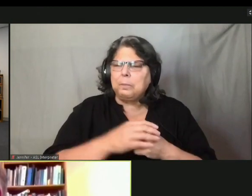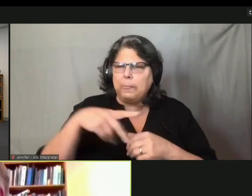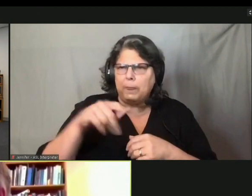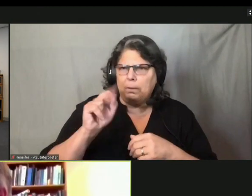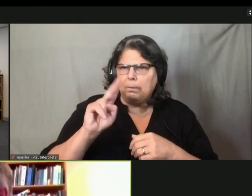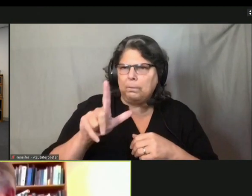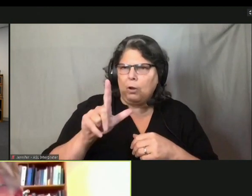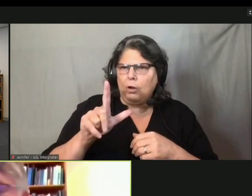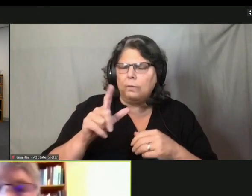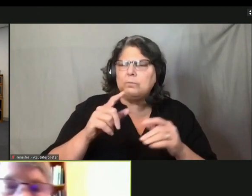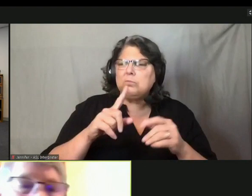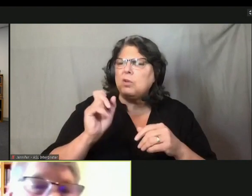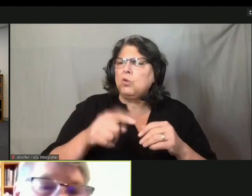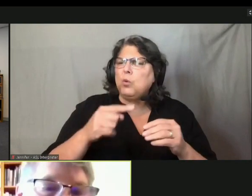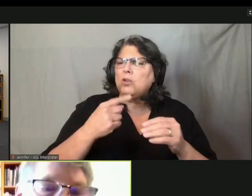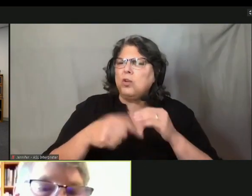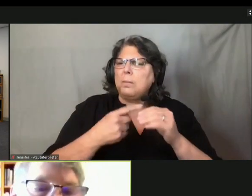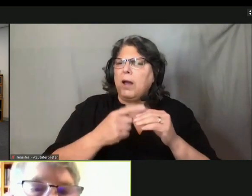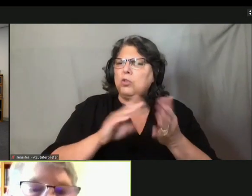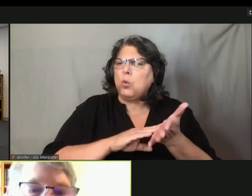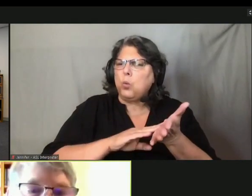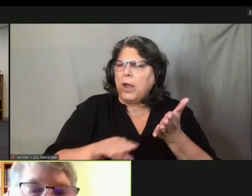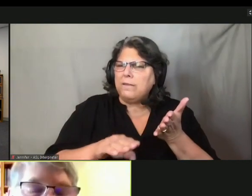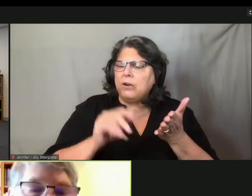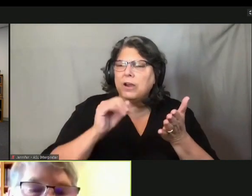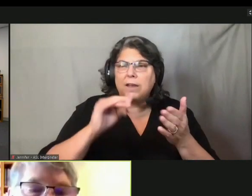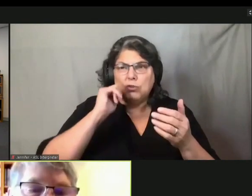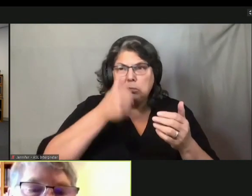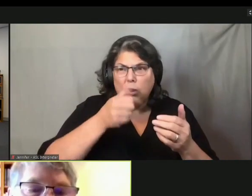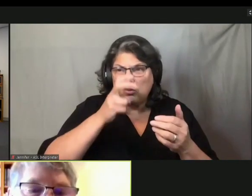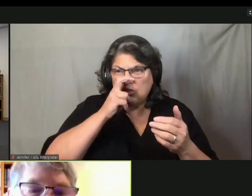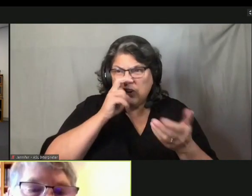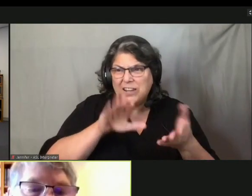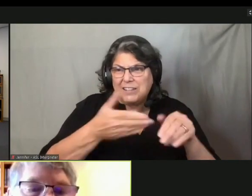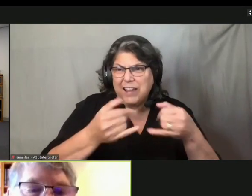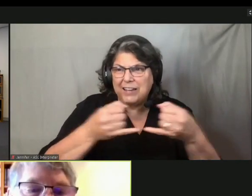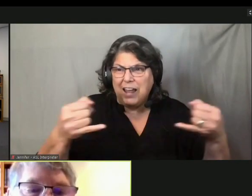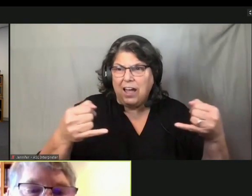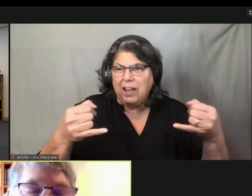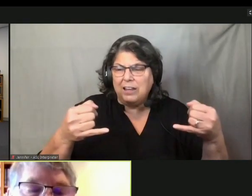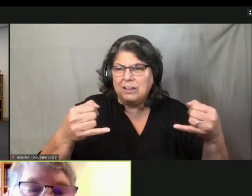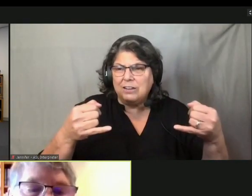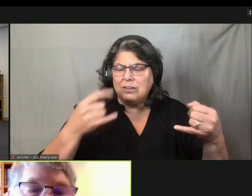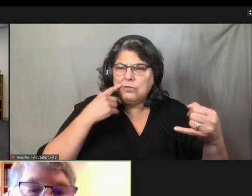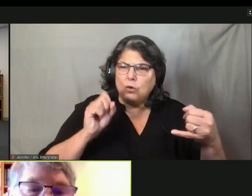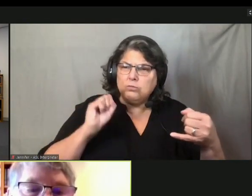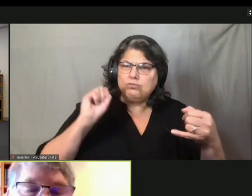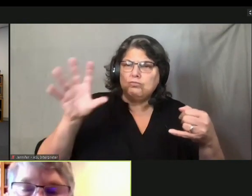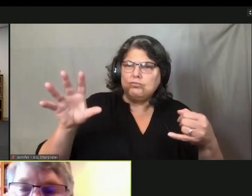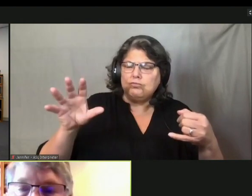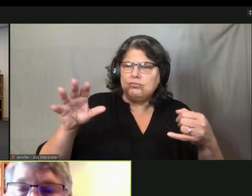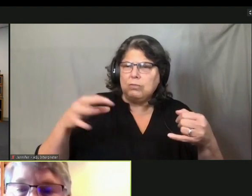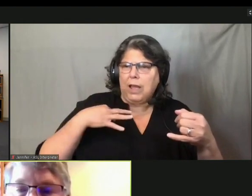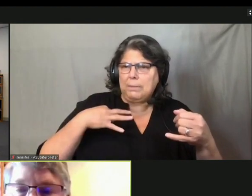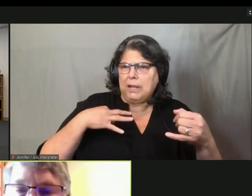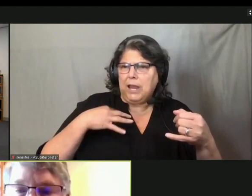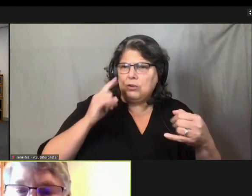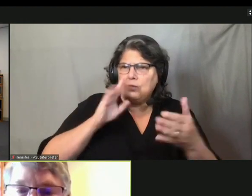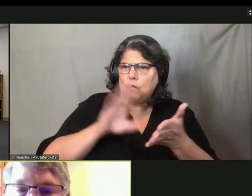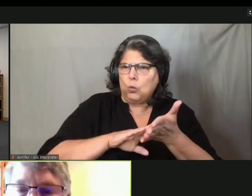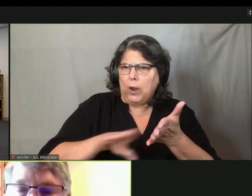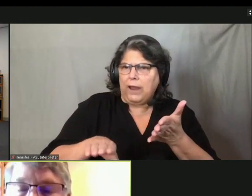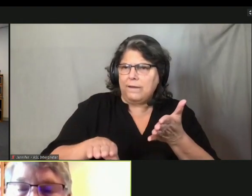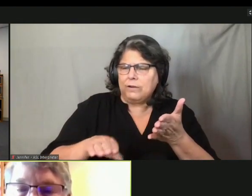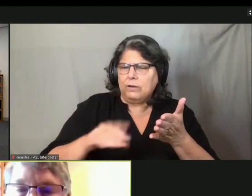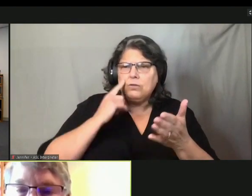It had to do with the waiver, whether tomorrow was the hard cap for submitting waivers by schools, and whether that is for